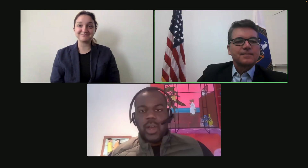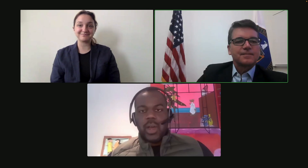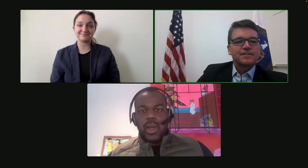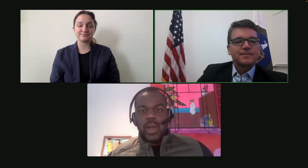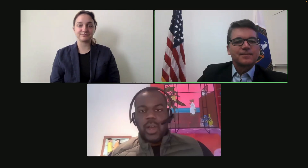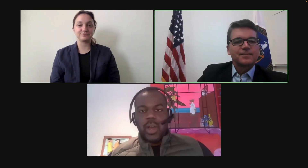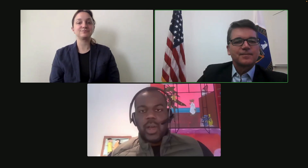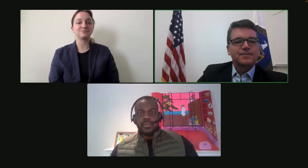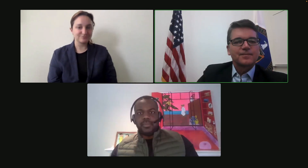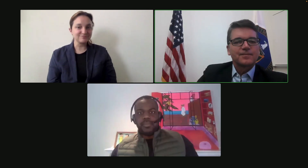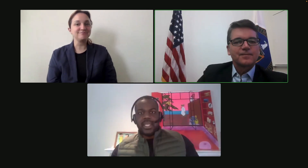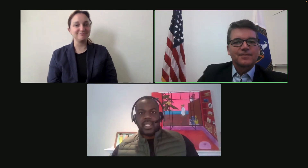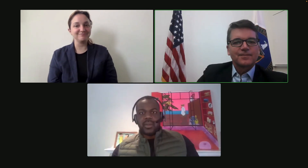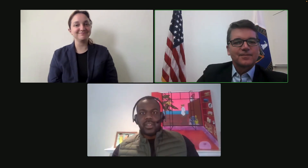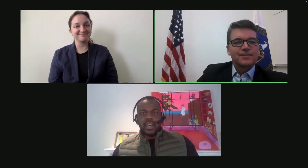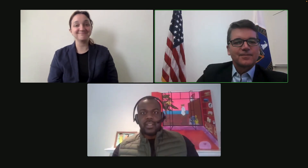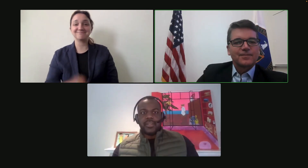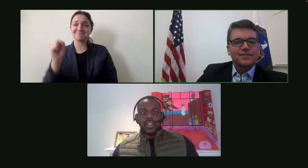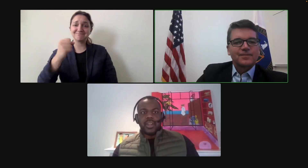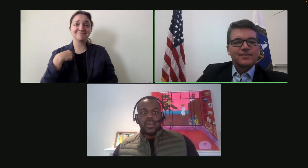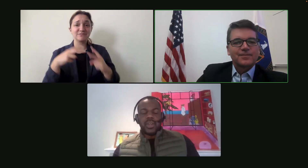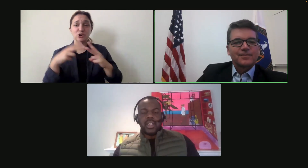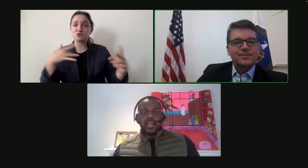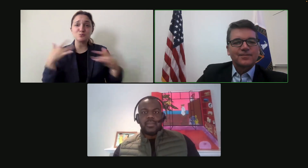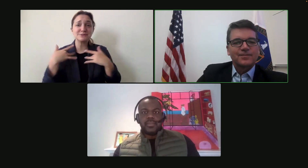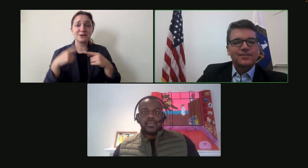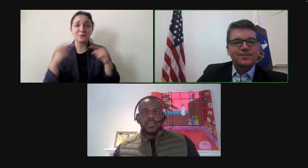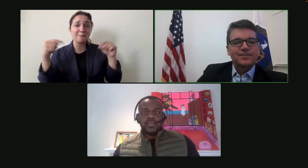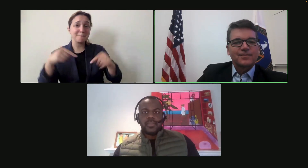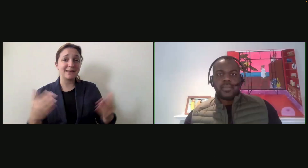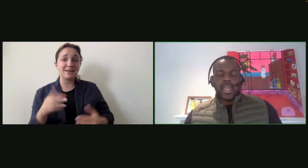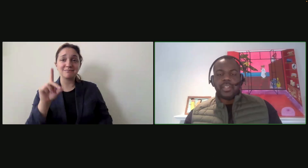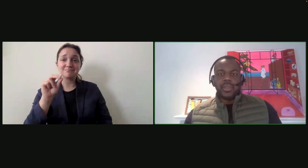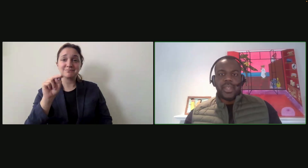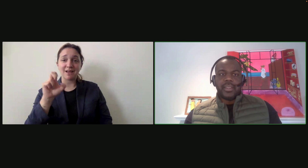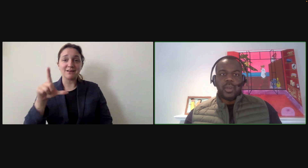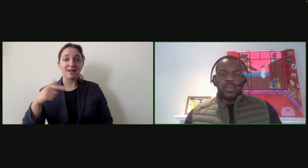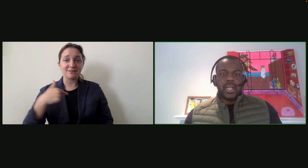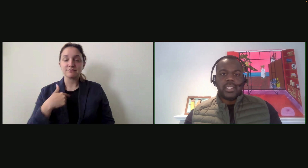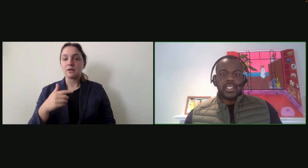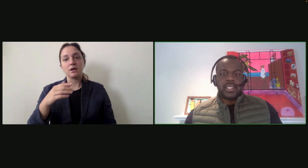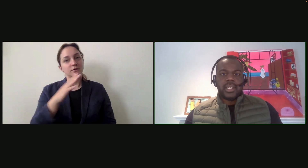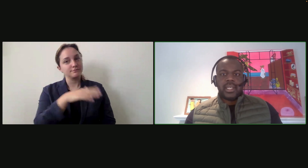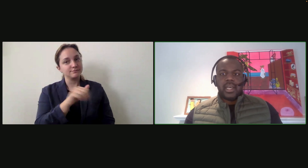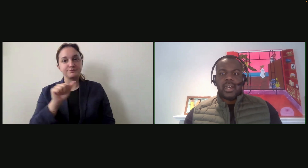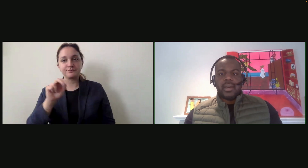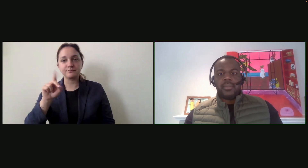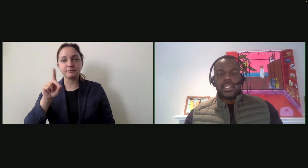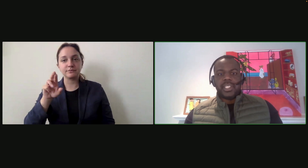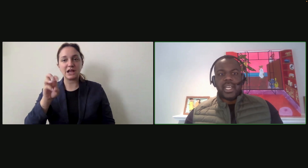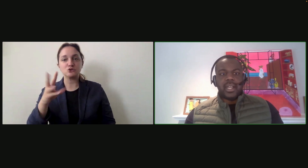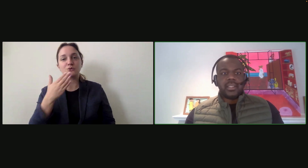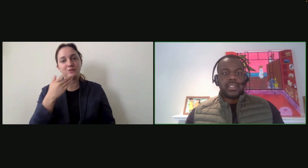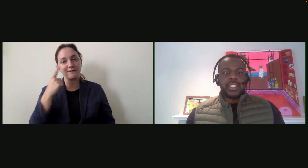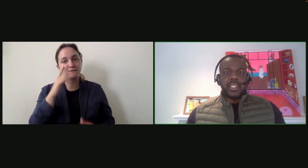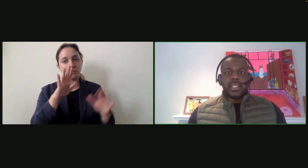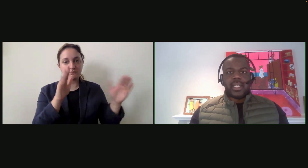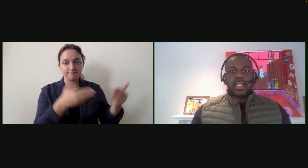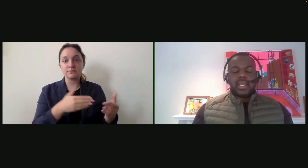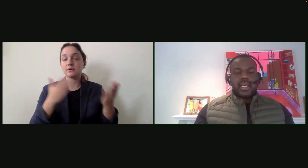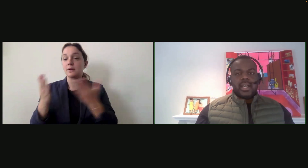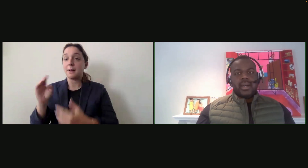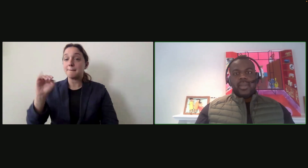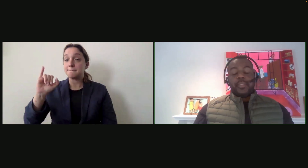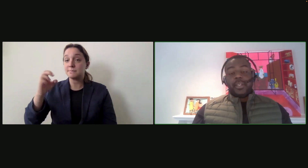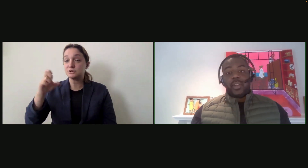I'm super excited to be here with all of you. Andrew, thanks so much. Michelle,